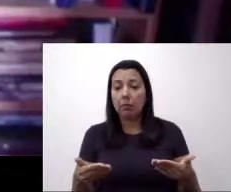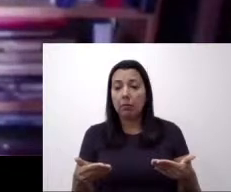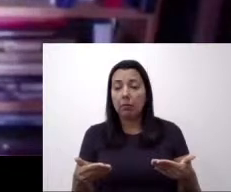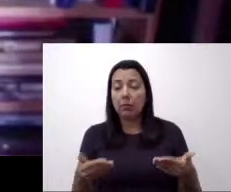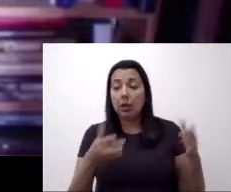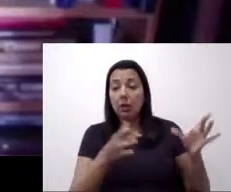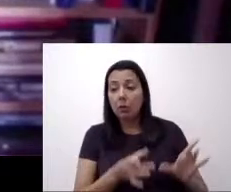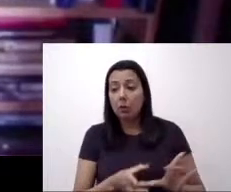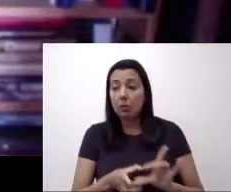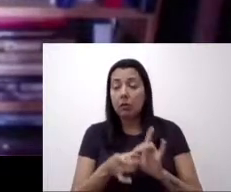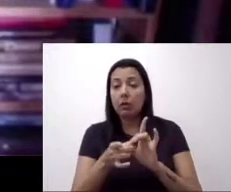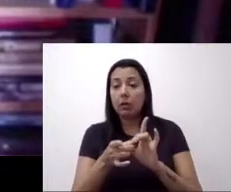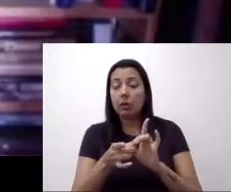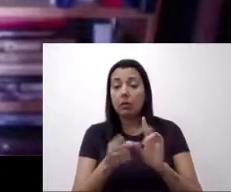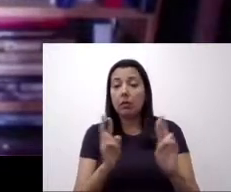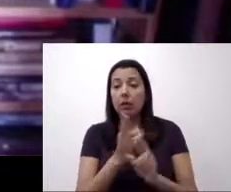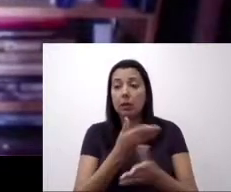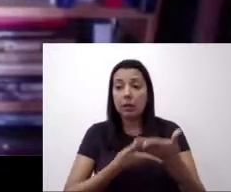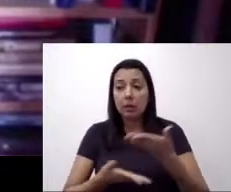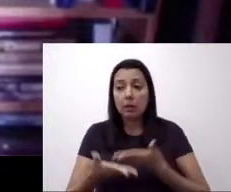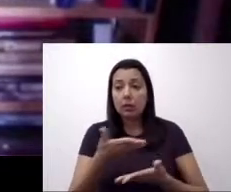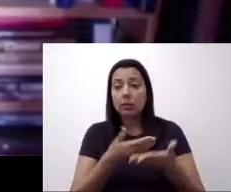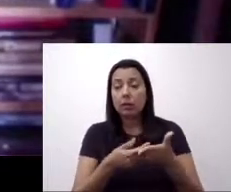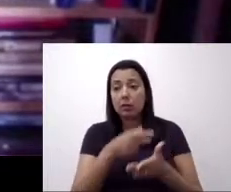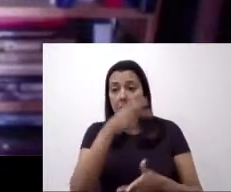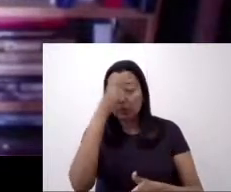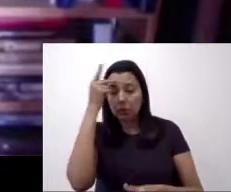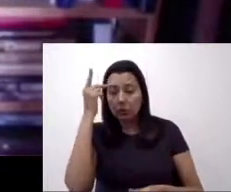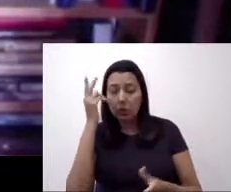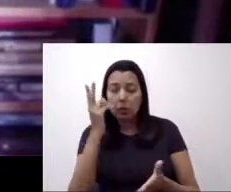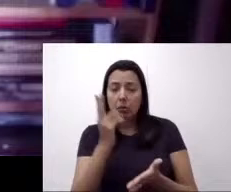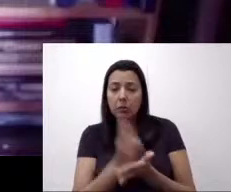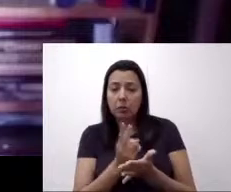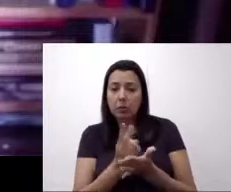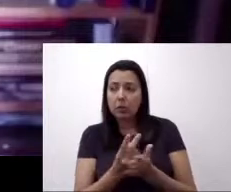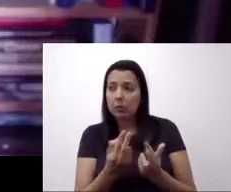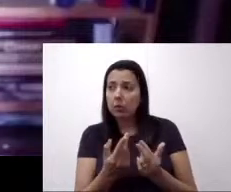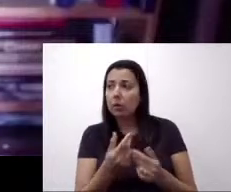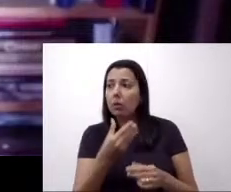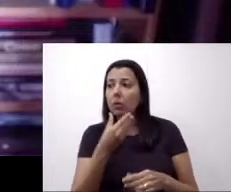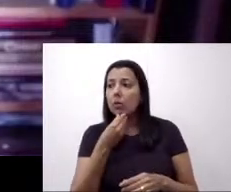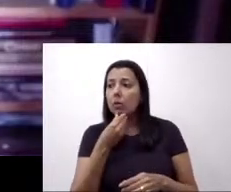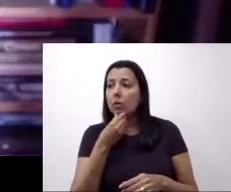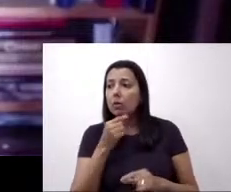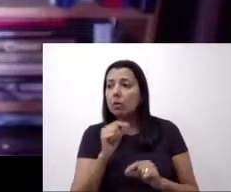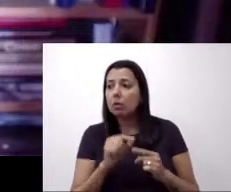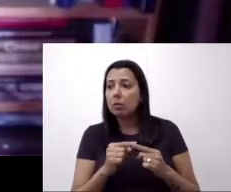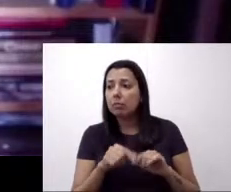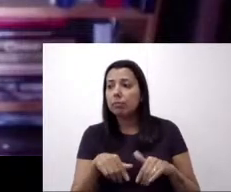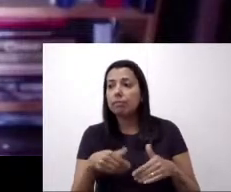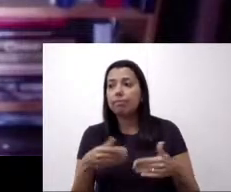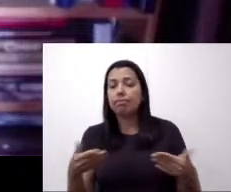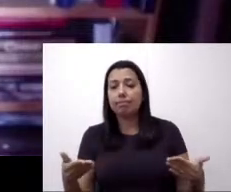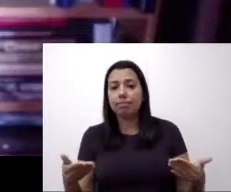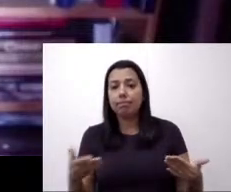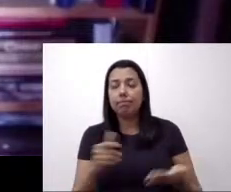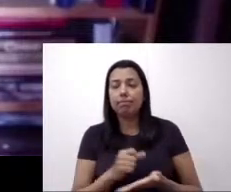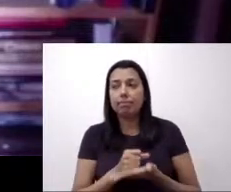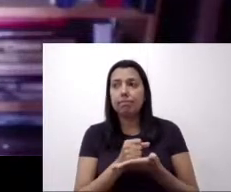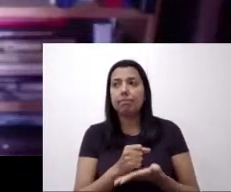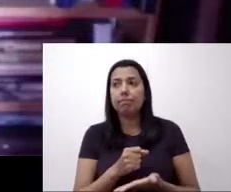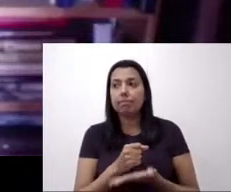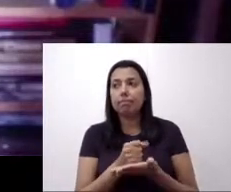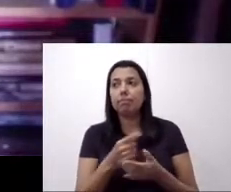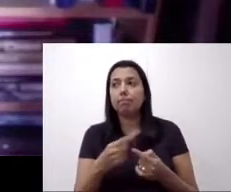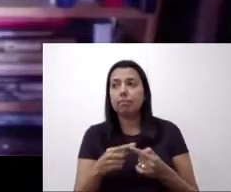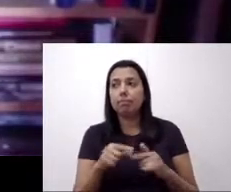governments nowadays, because this measure have been supported by a quite large